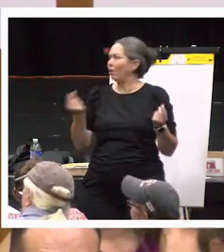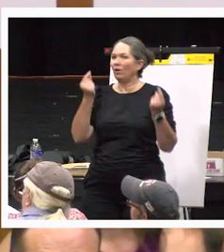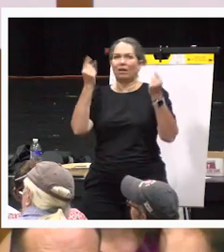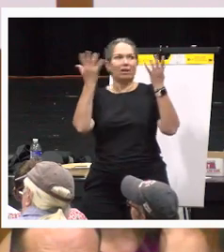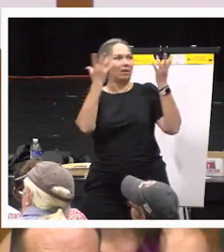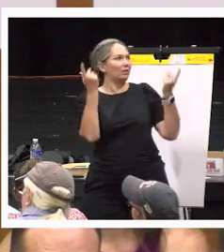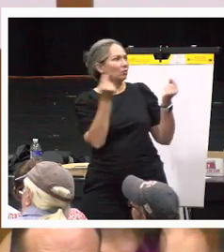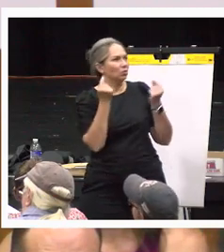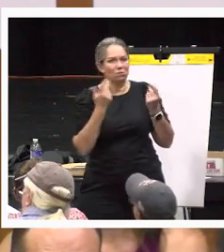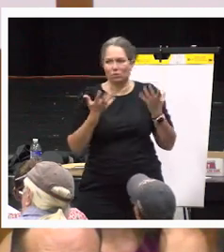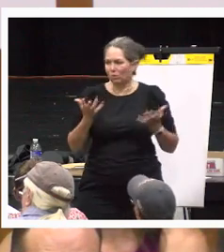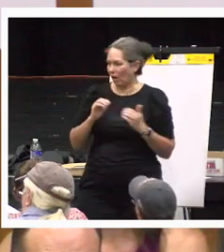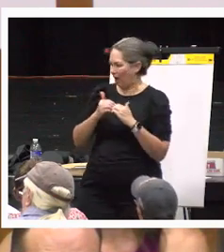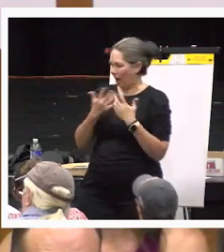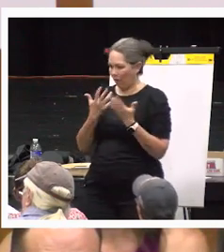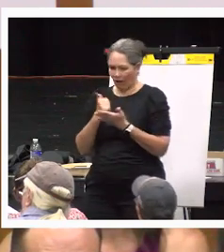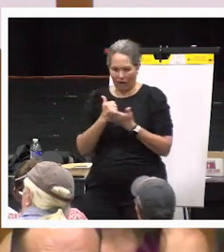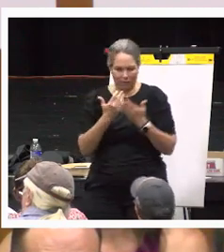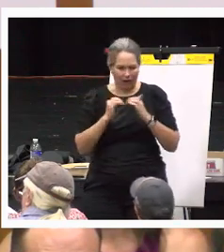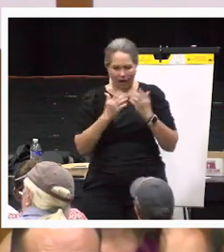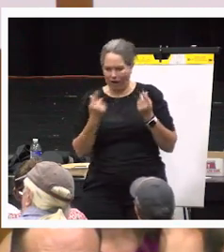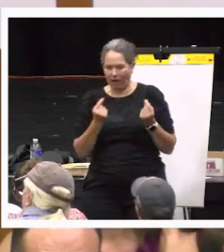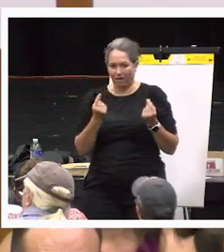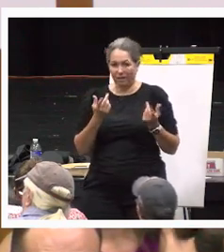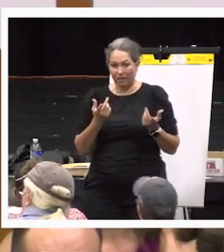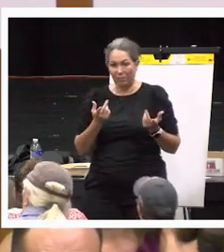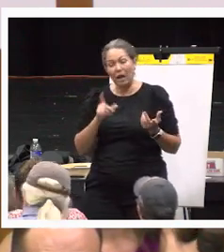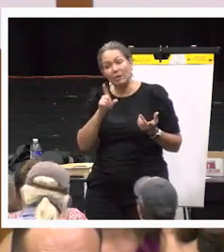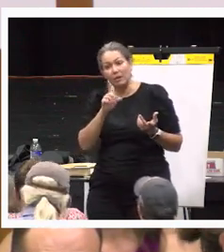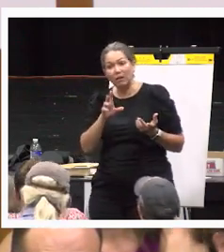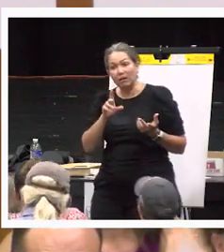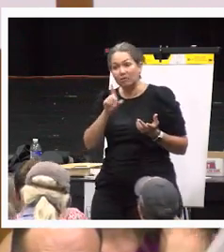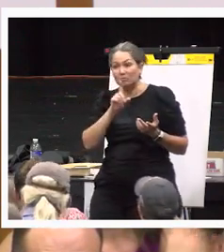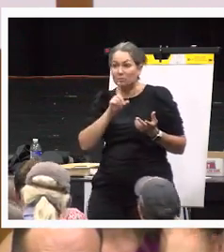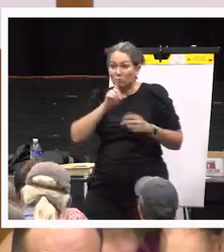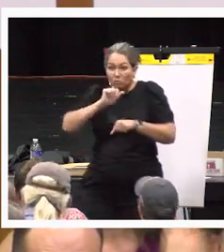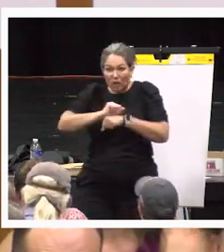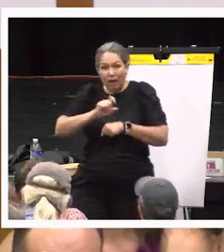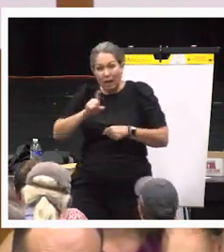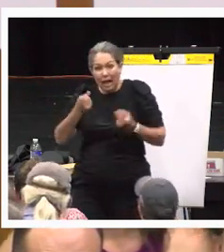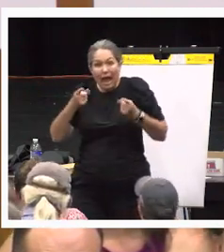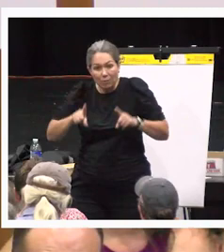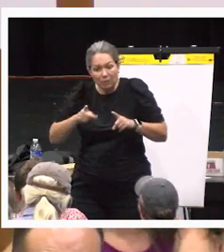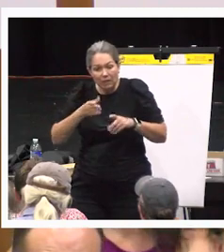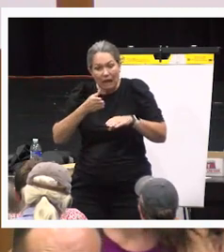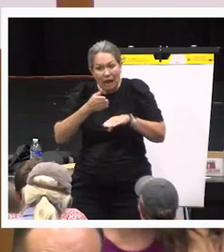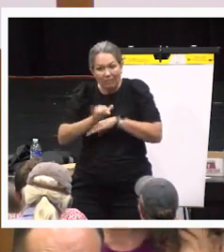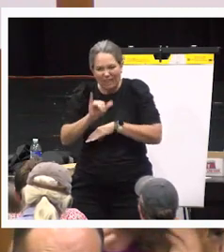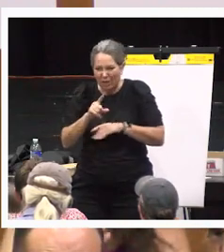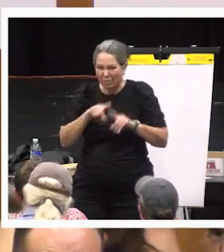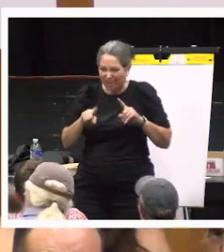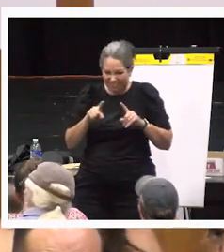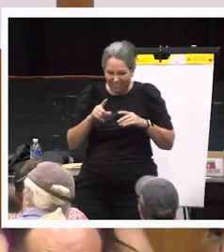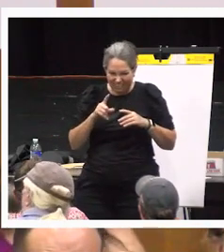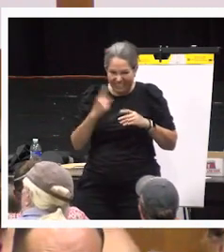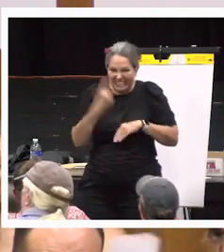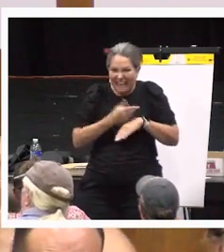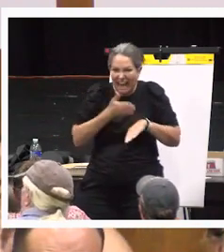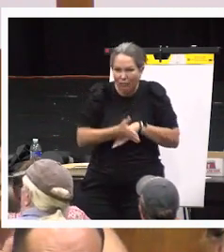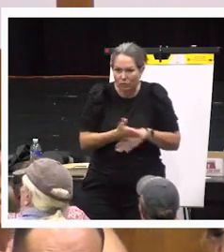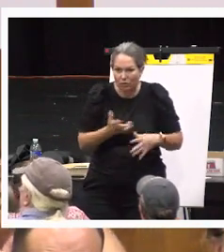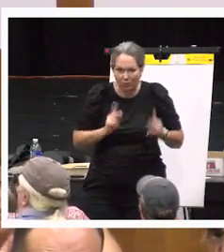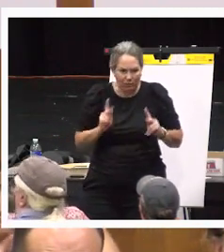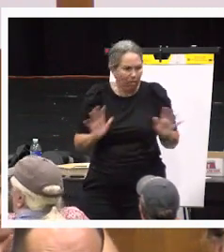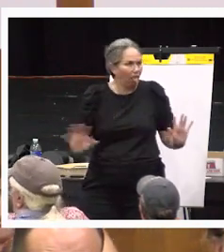go, how they could get. I mean, it kicked in really fast after, but the day after the flood, there